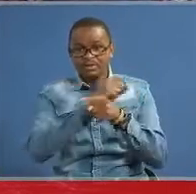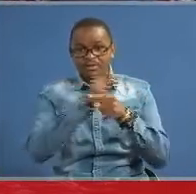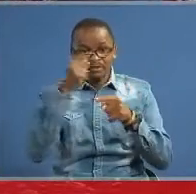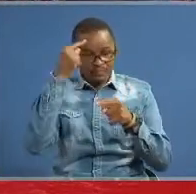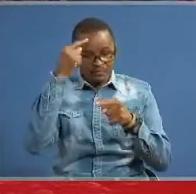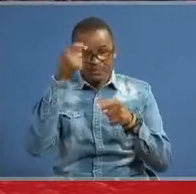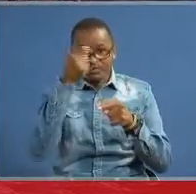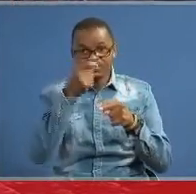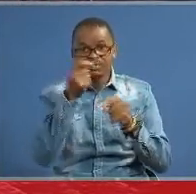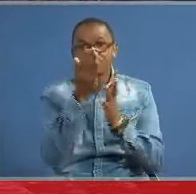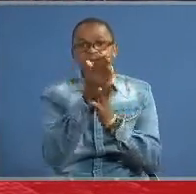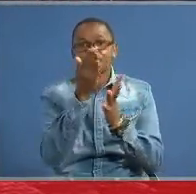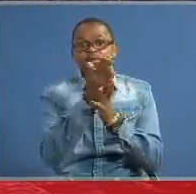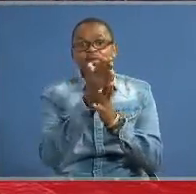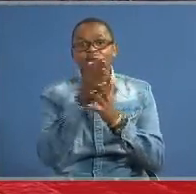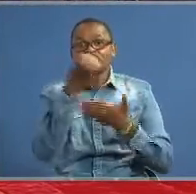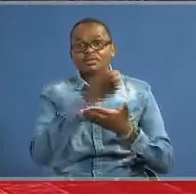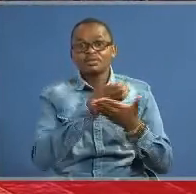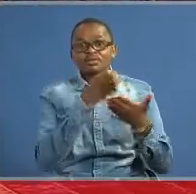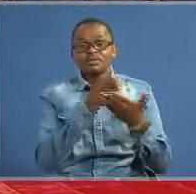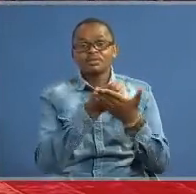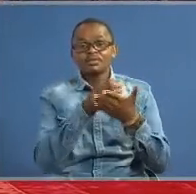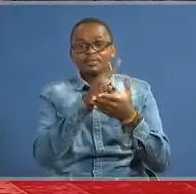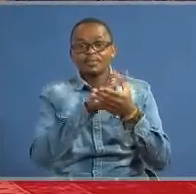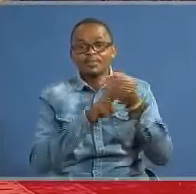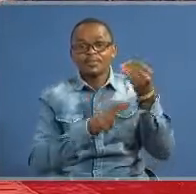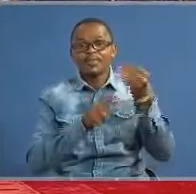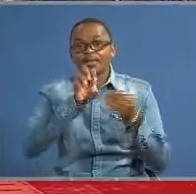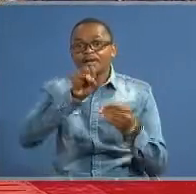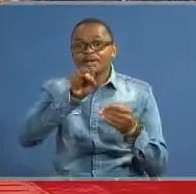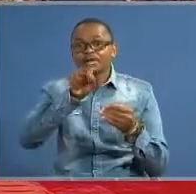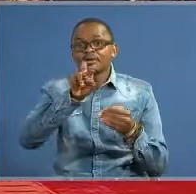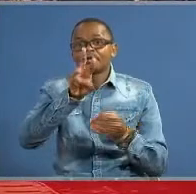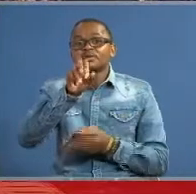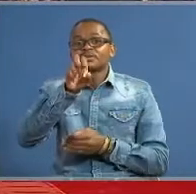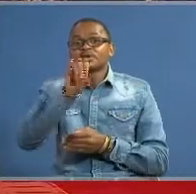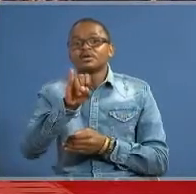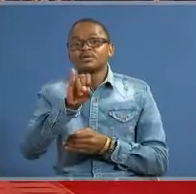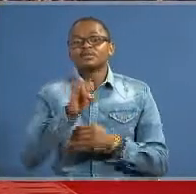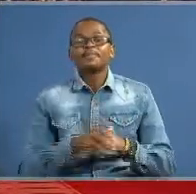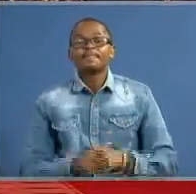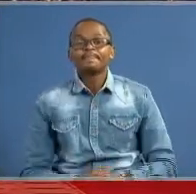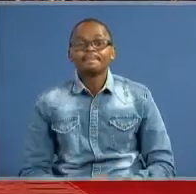for small and medium-sized enterprises dubbed Stawi.